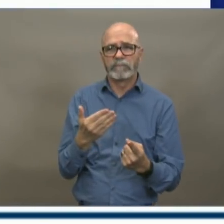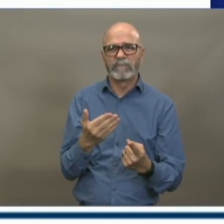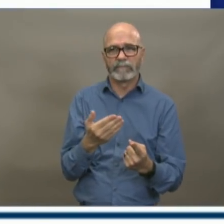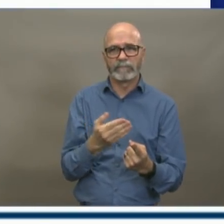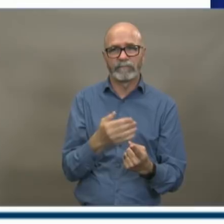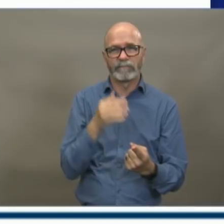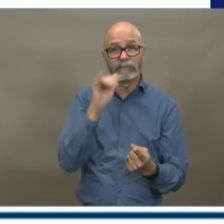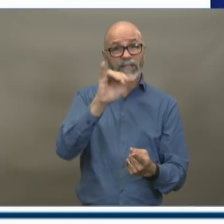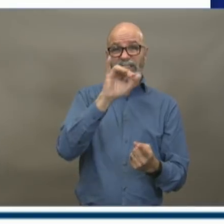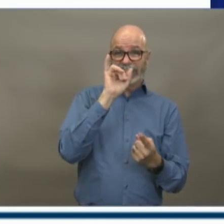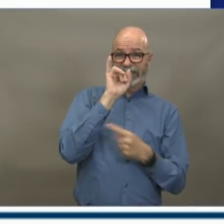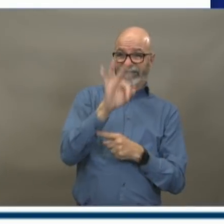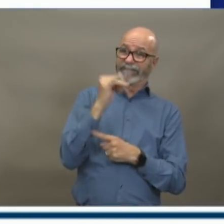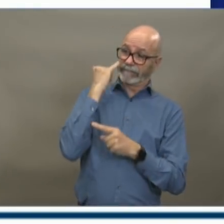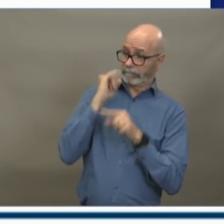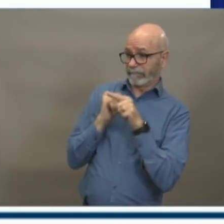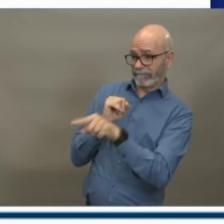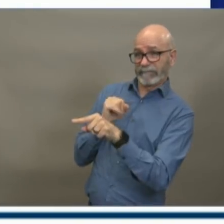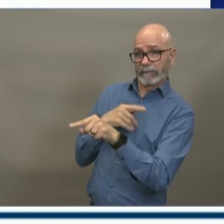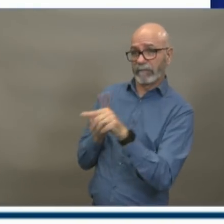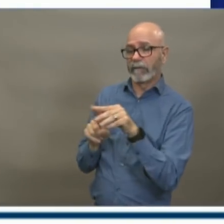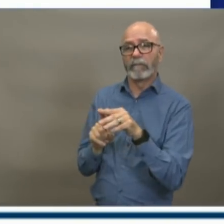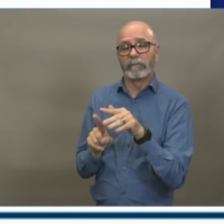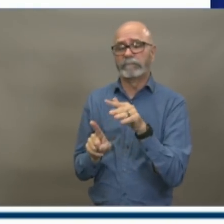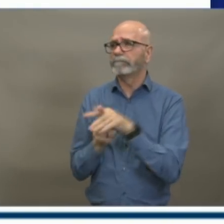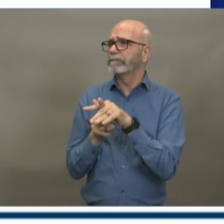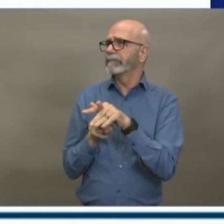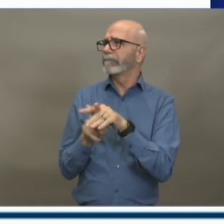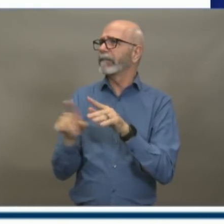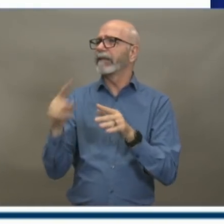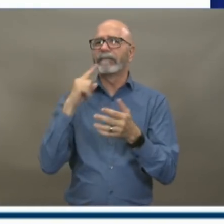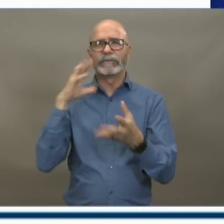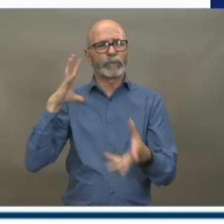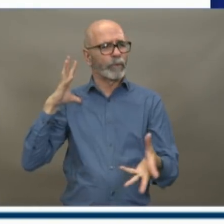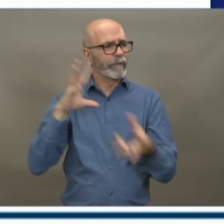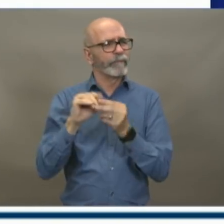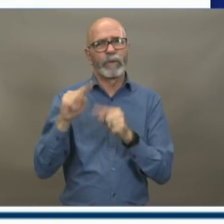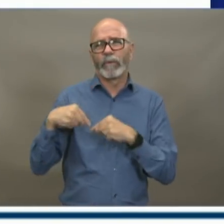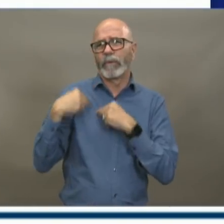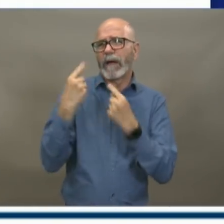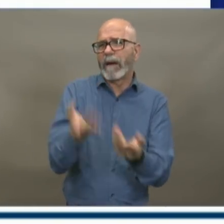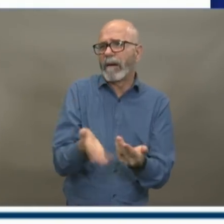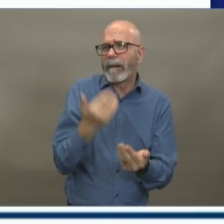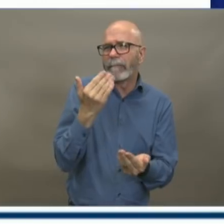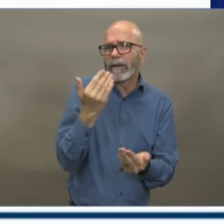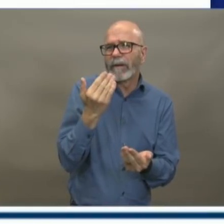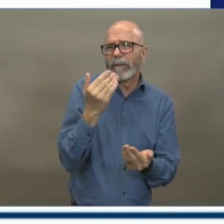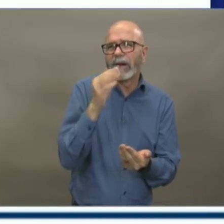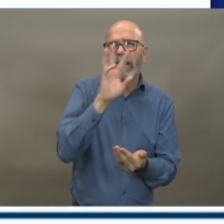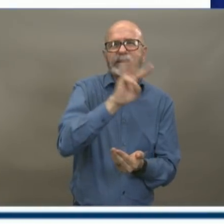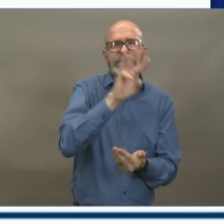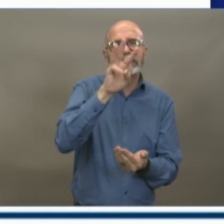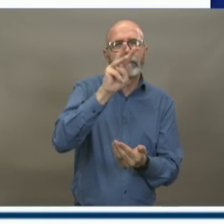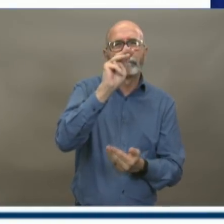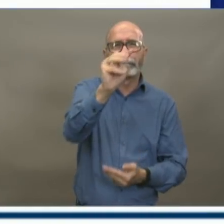requirement, I think the total amount that came in was $66 million. I think for Nova Scotia,